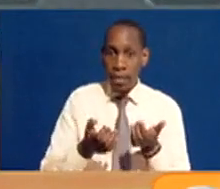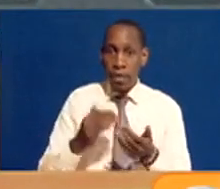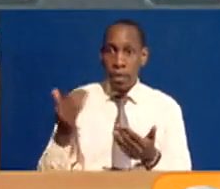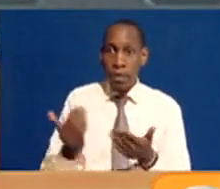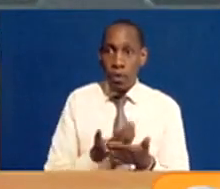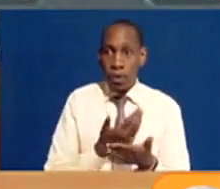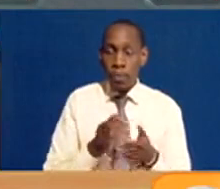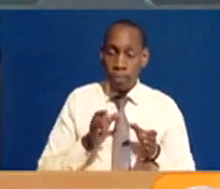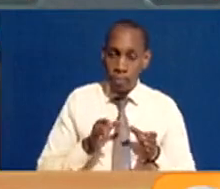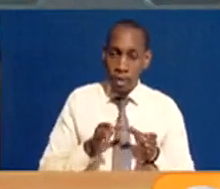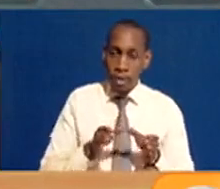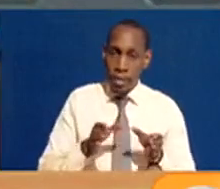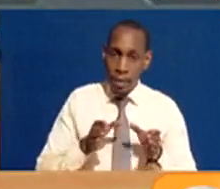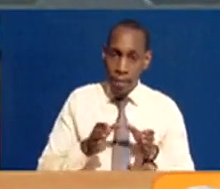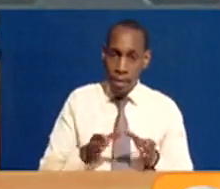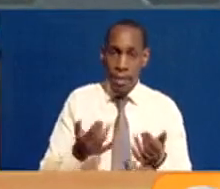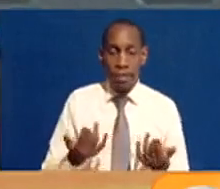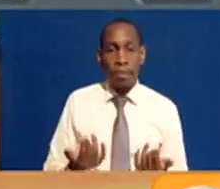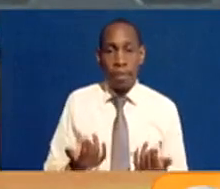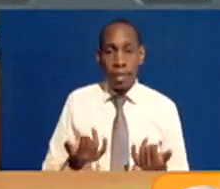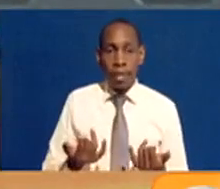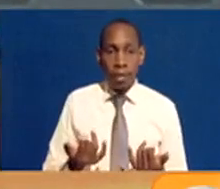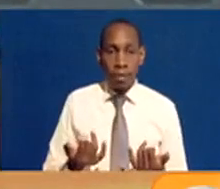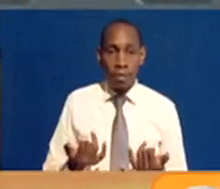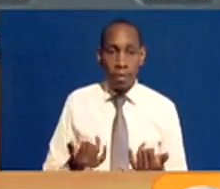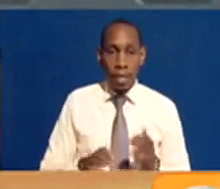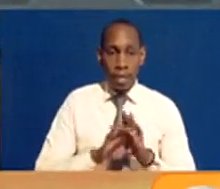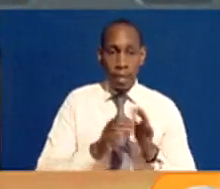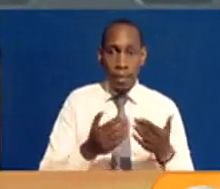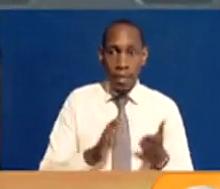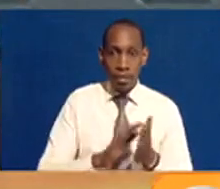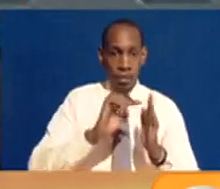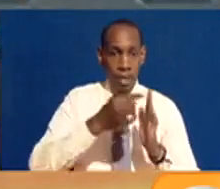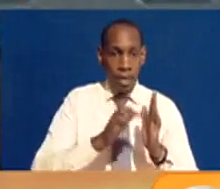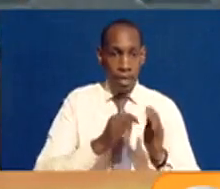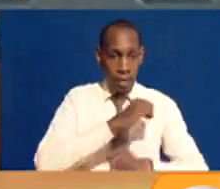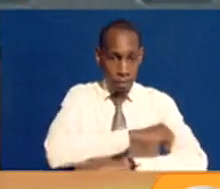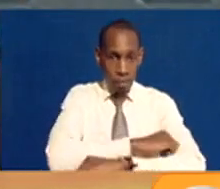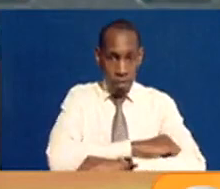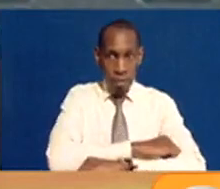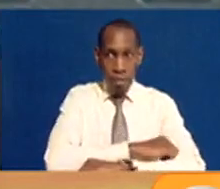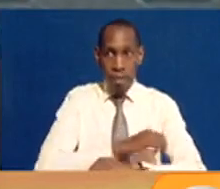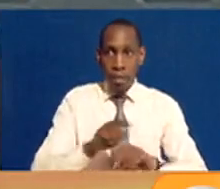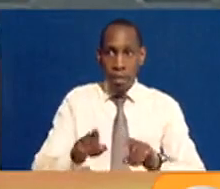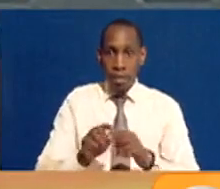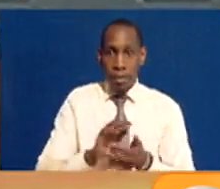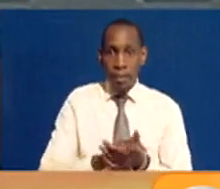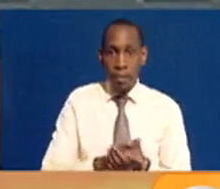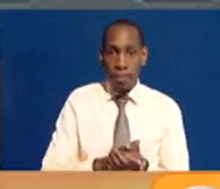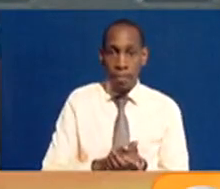away with this pressure. So much so that we stopped things like ranking of schools. We even moved